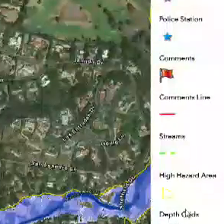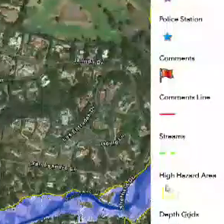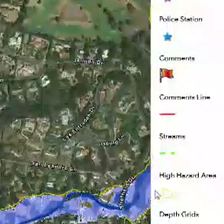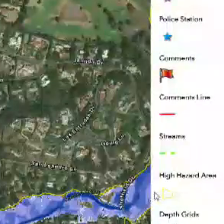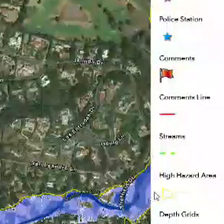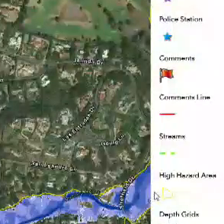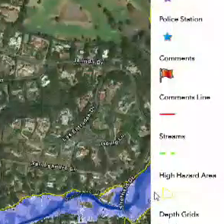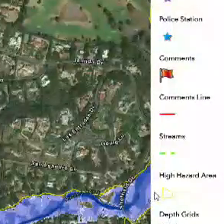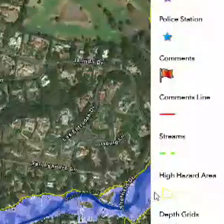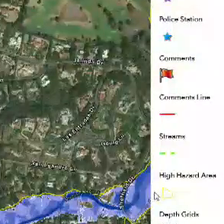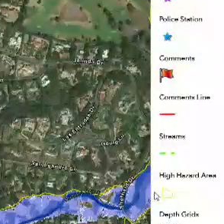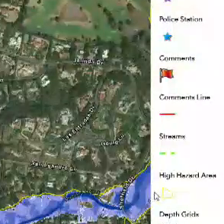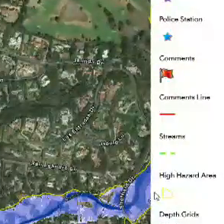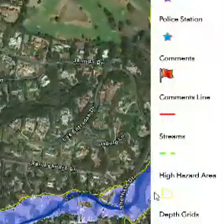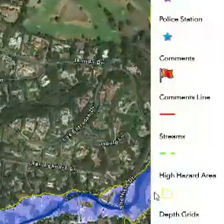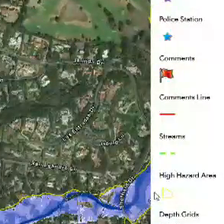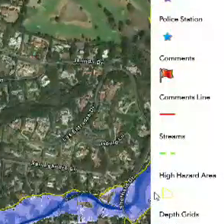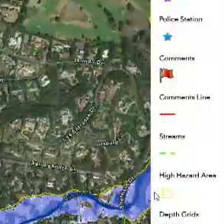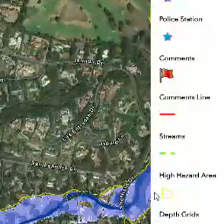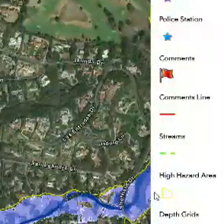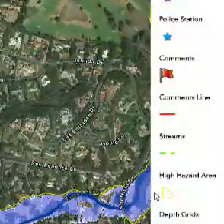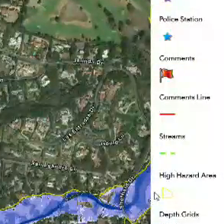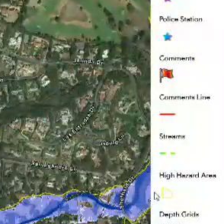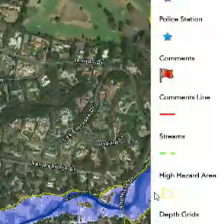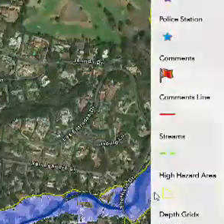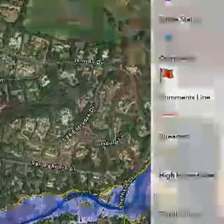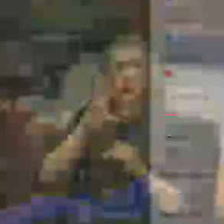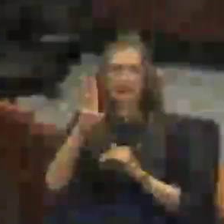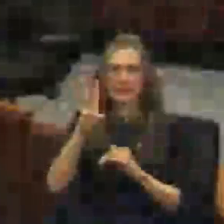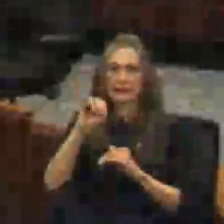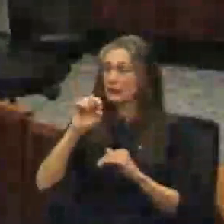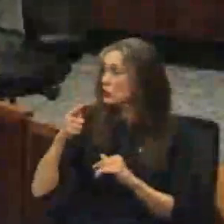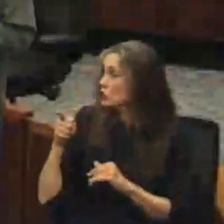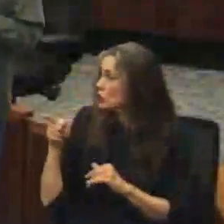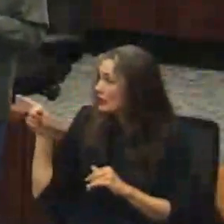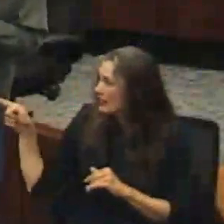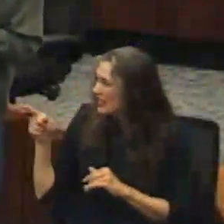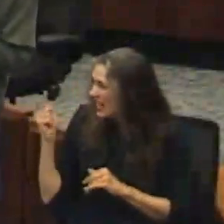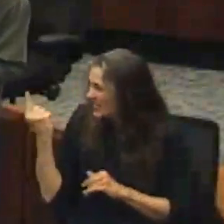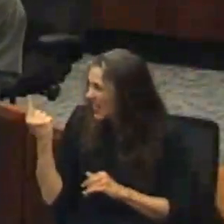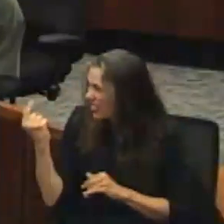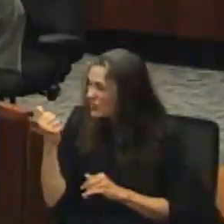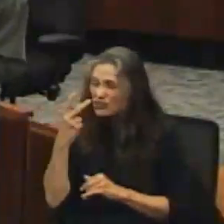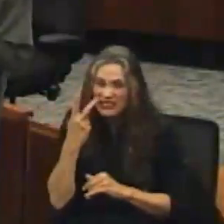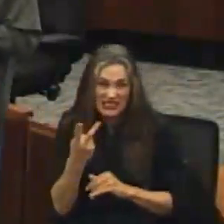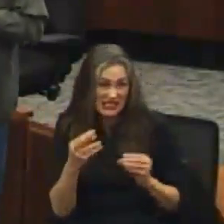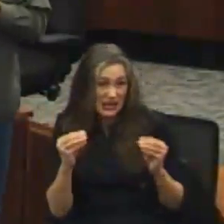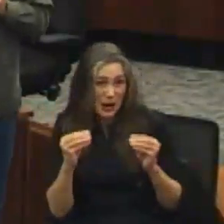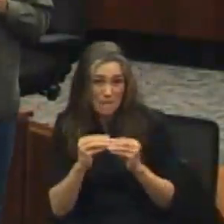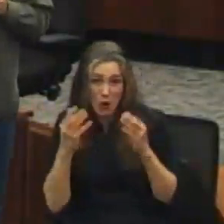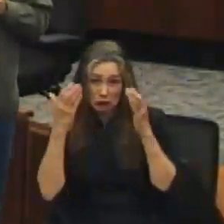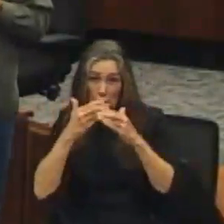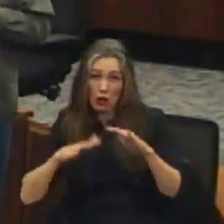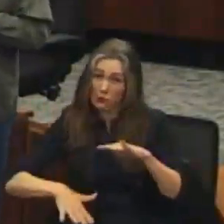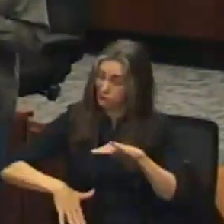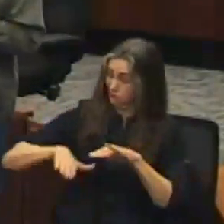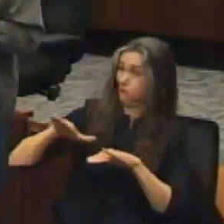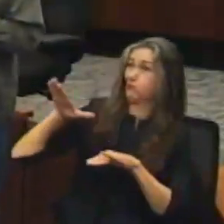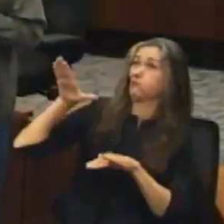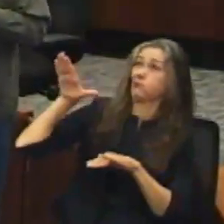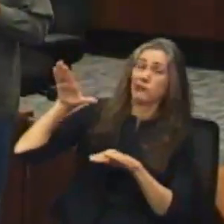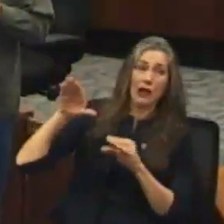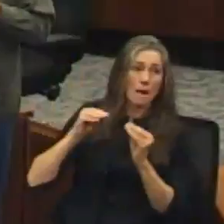And the blue shading is in gradations, different light blue, medium blue, dark blue. And there's a